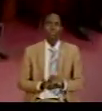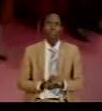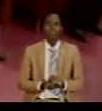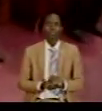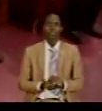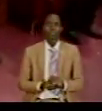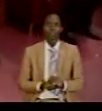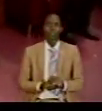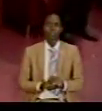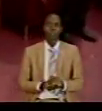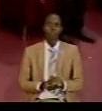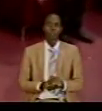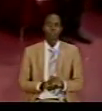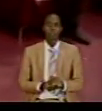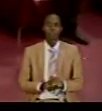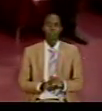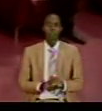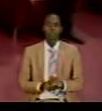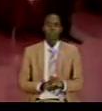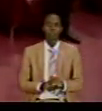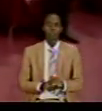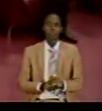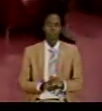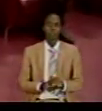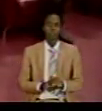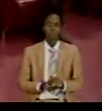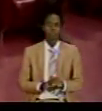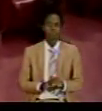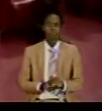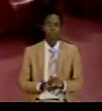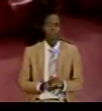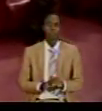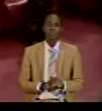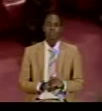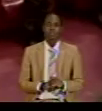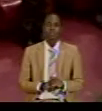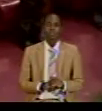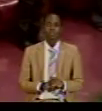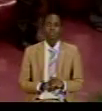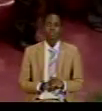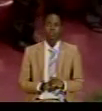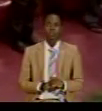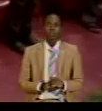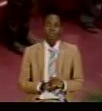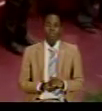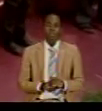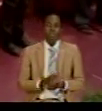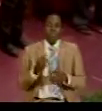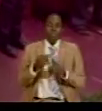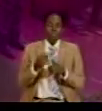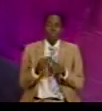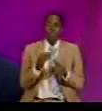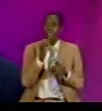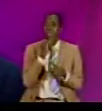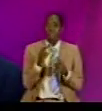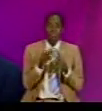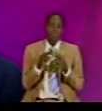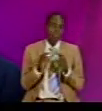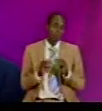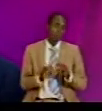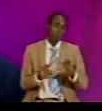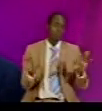Let us rise up and pray. The charge our Father and the Lord has given is very clear, that Jesus is the